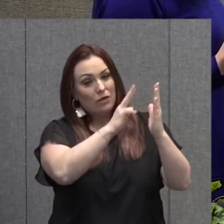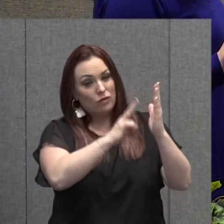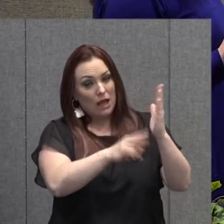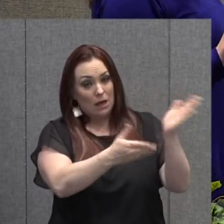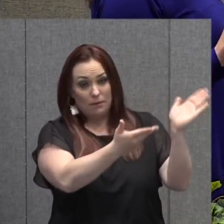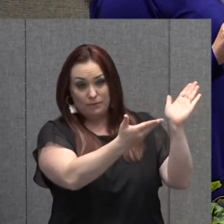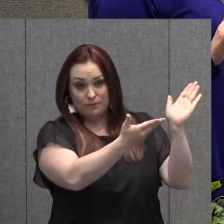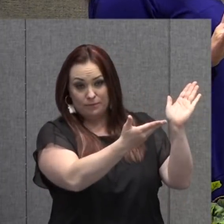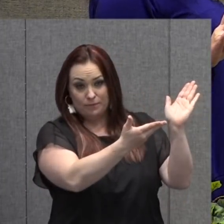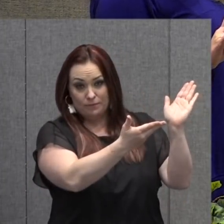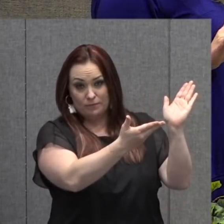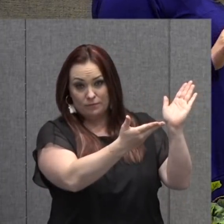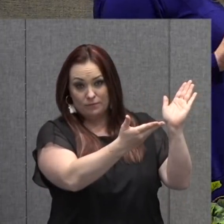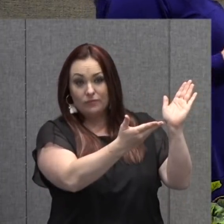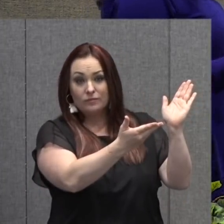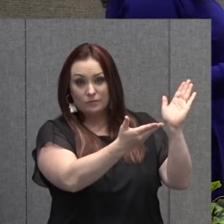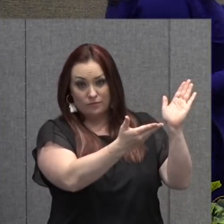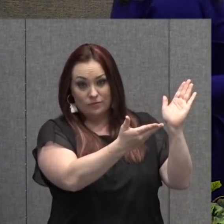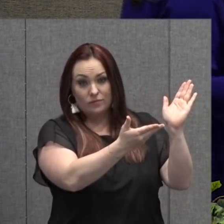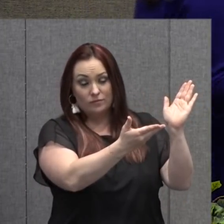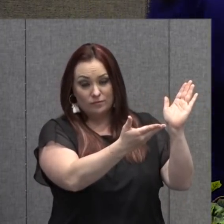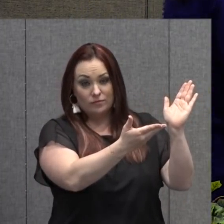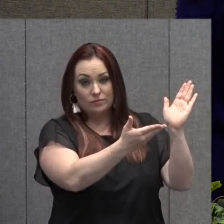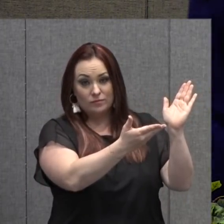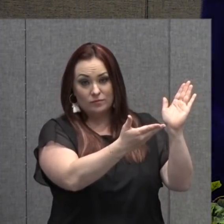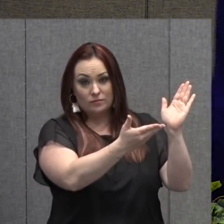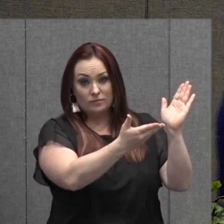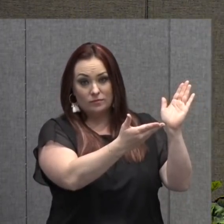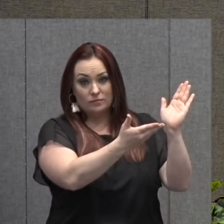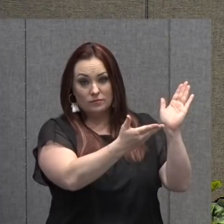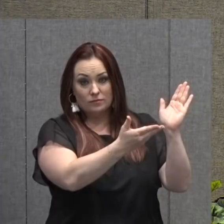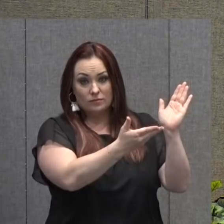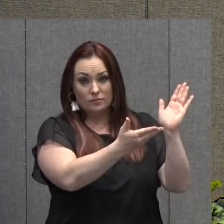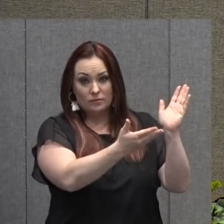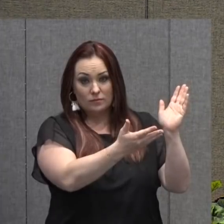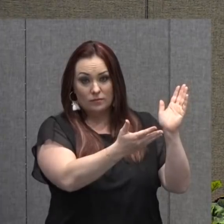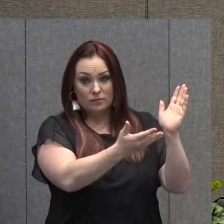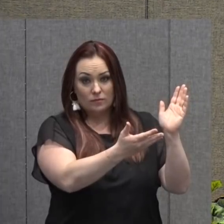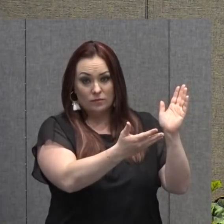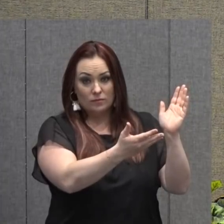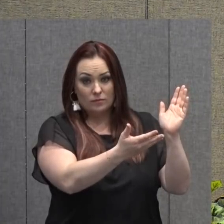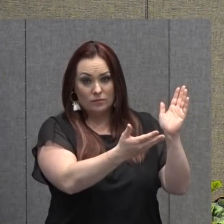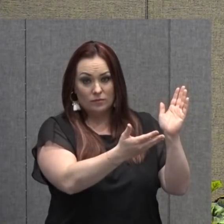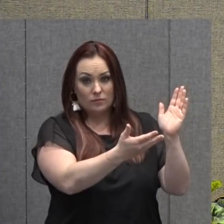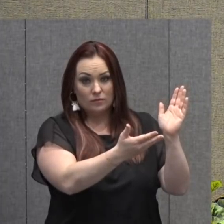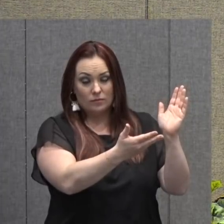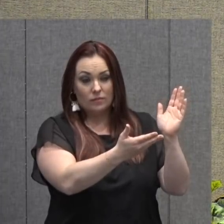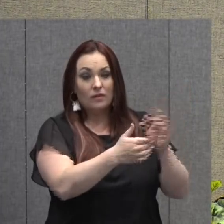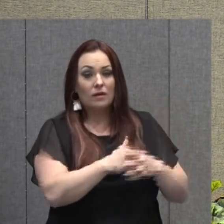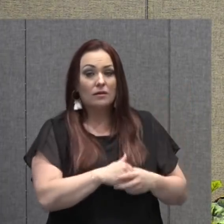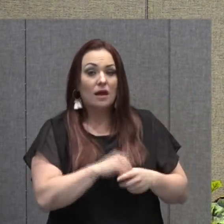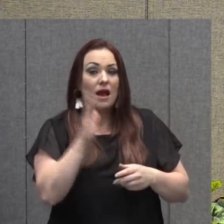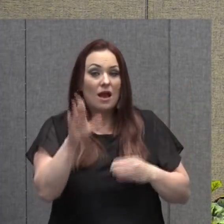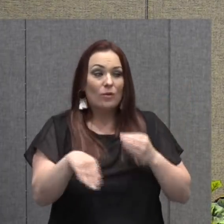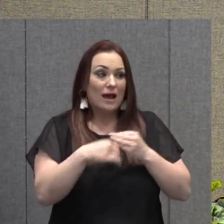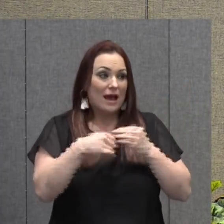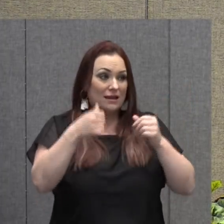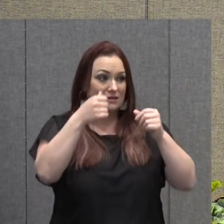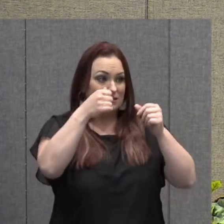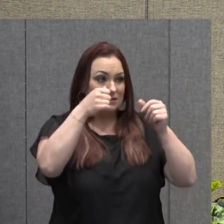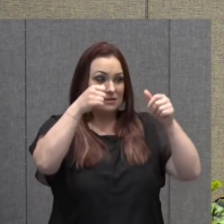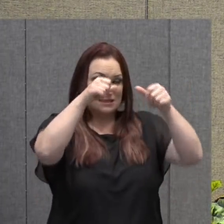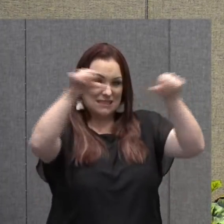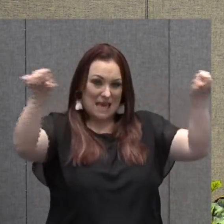see. I'm going to tape up just another one on top just because I need a little bit more room. And I had to grab